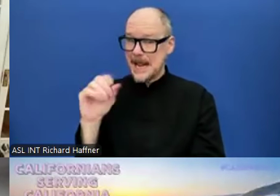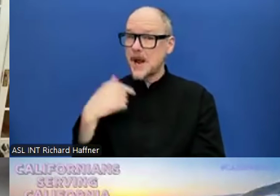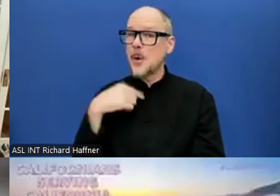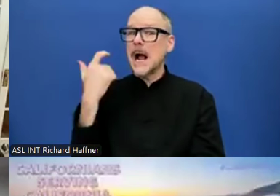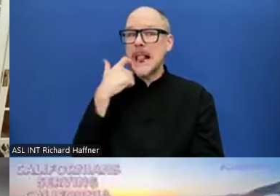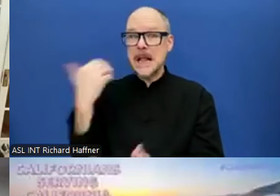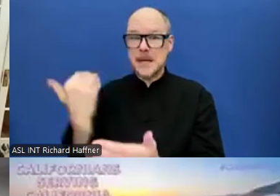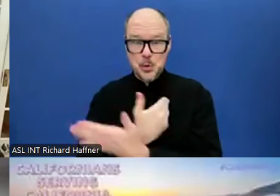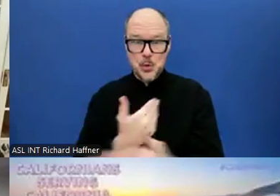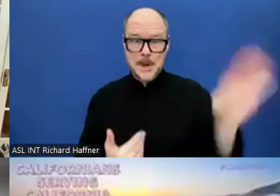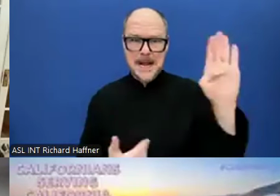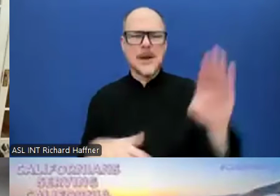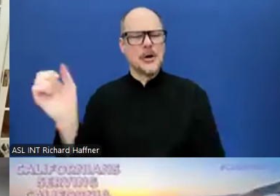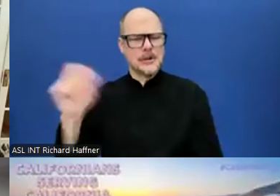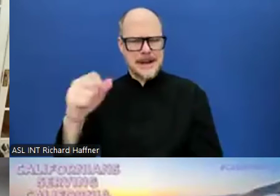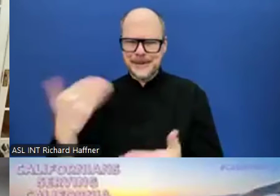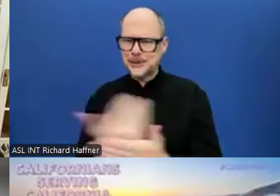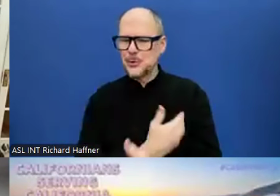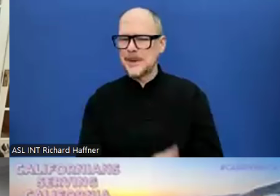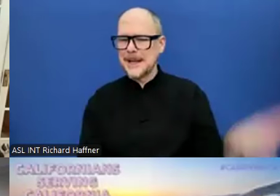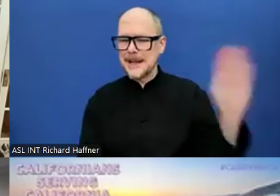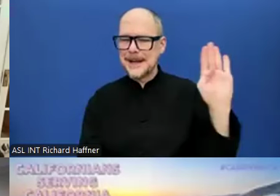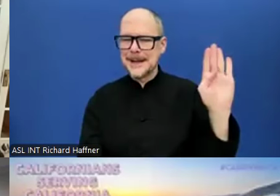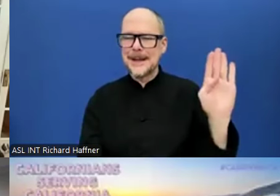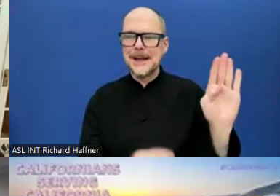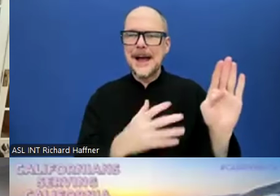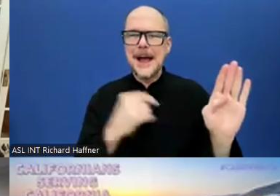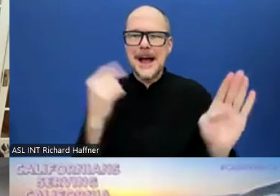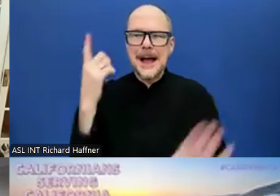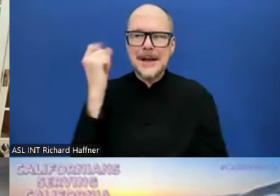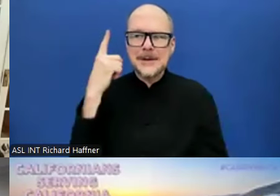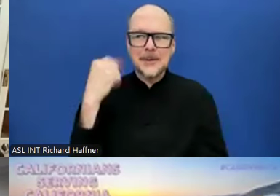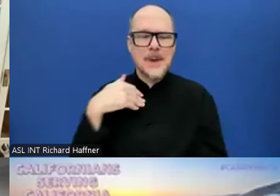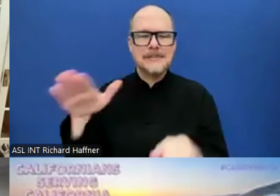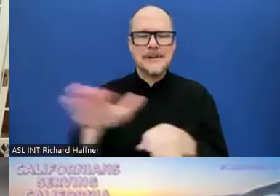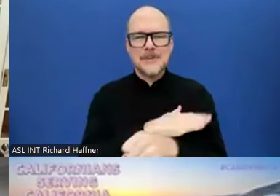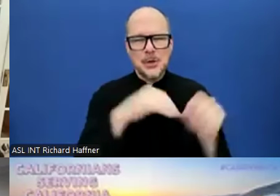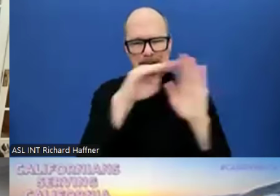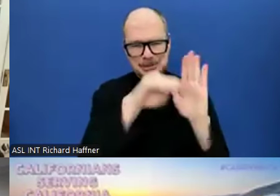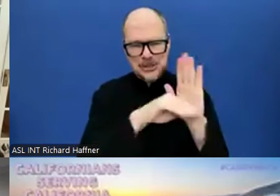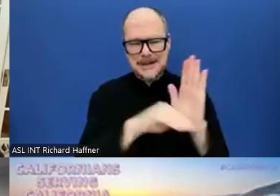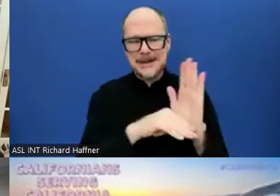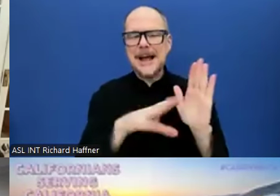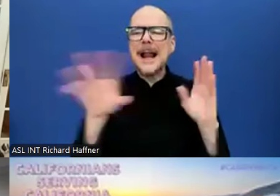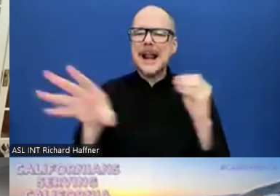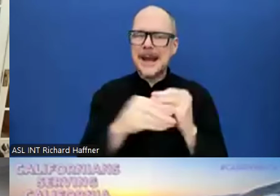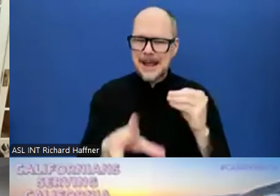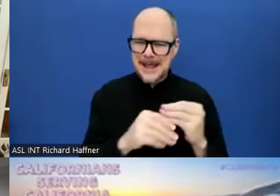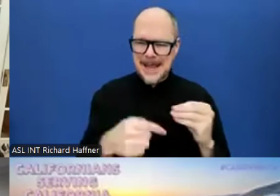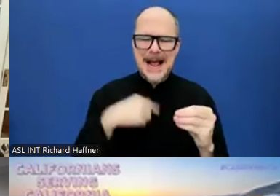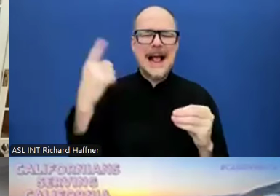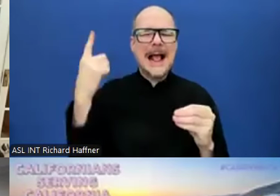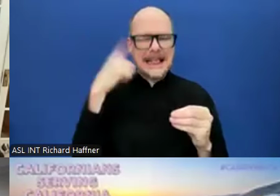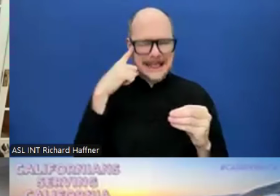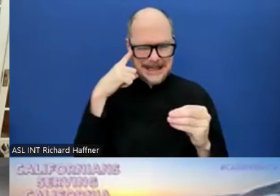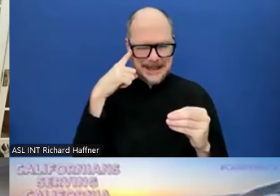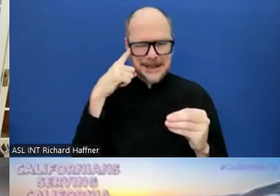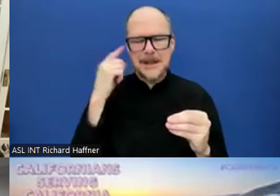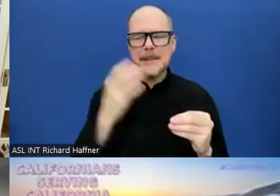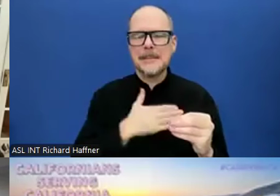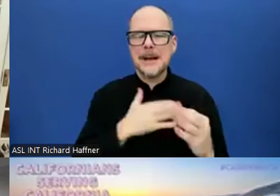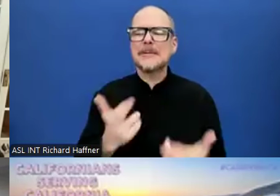It's a freshly raised hand. So, you know, I understand that we have a full agenda and additional items. I think at this point, my